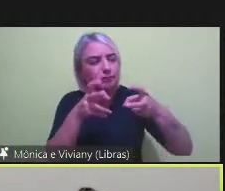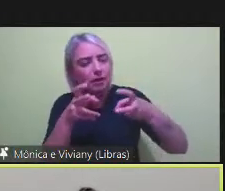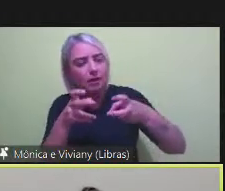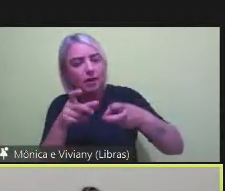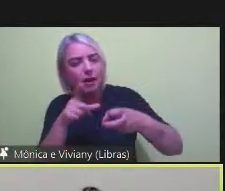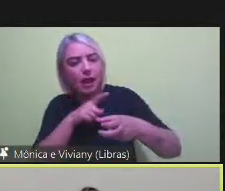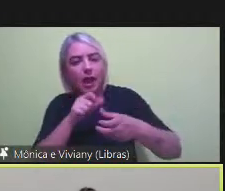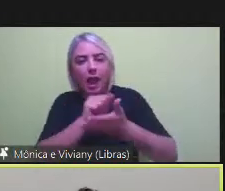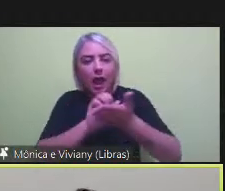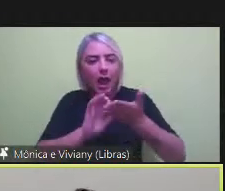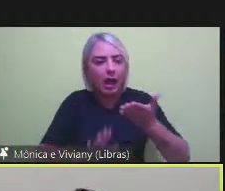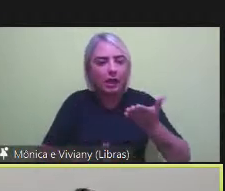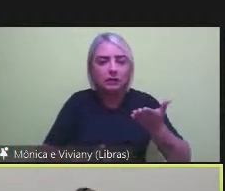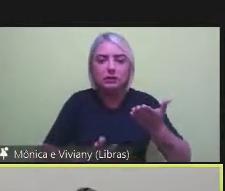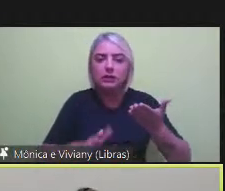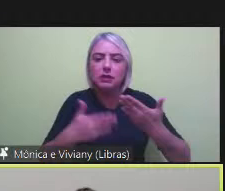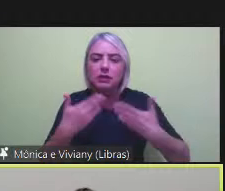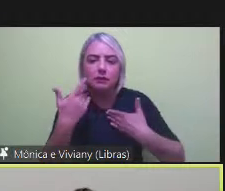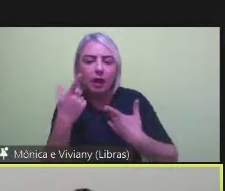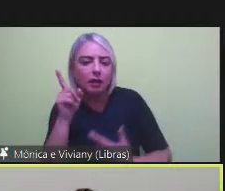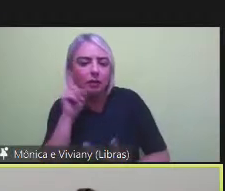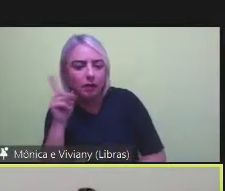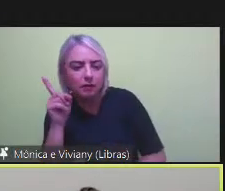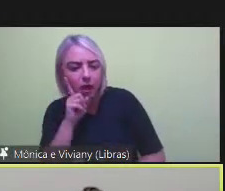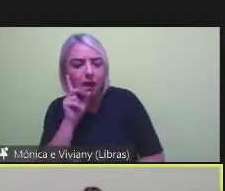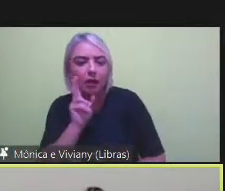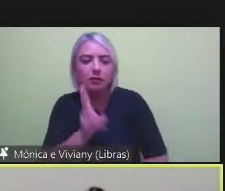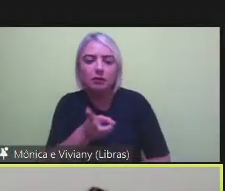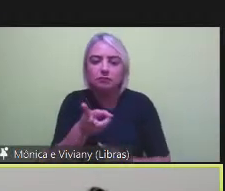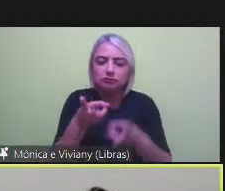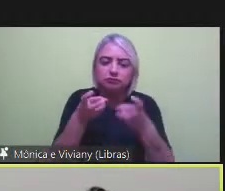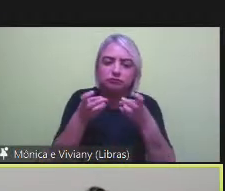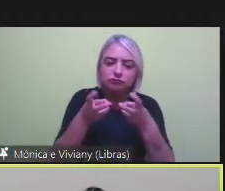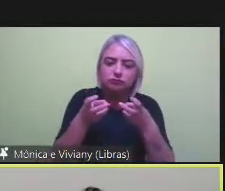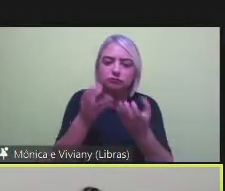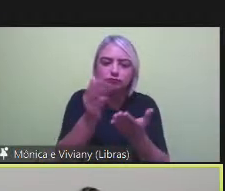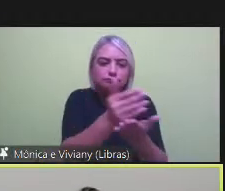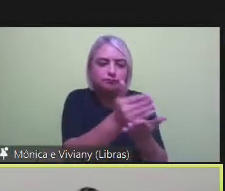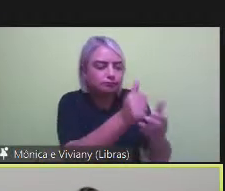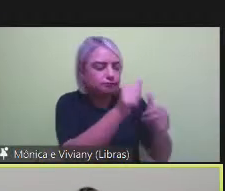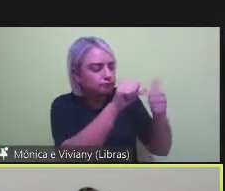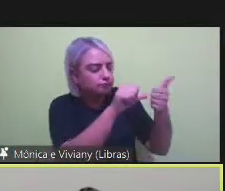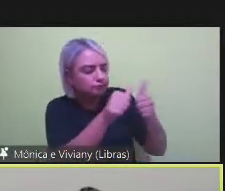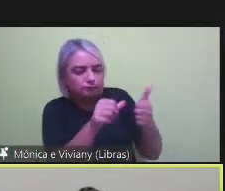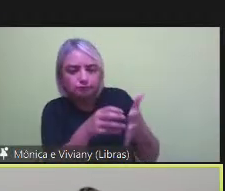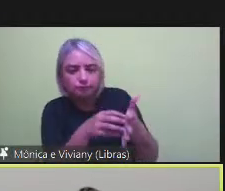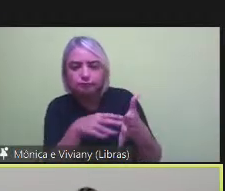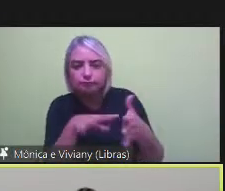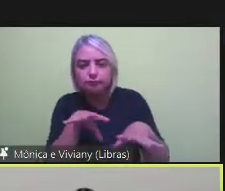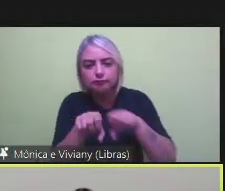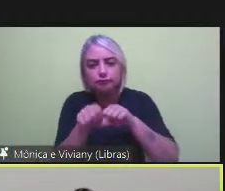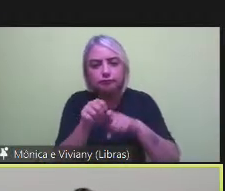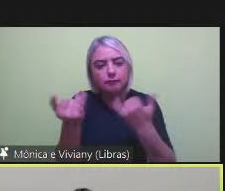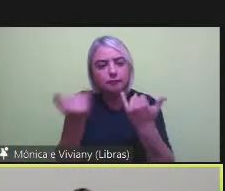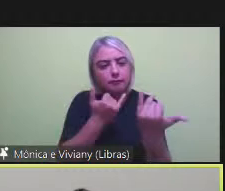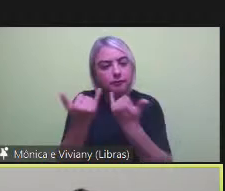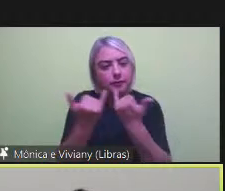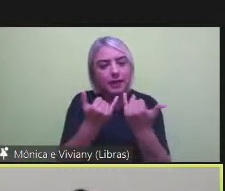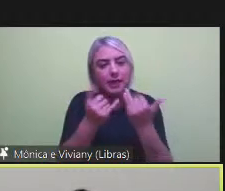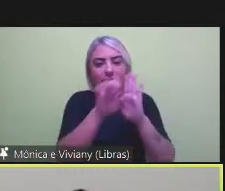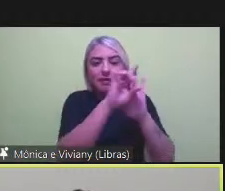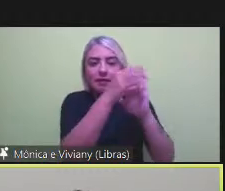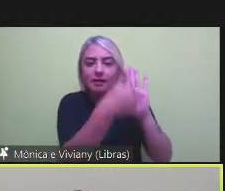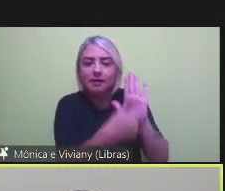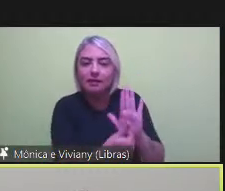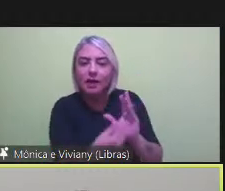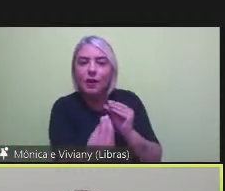we understand that is about continuous activities, observation, how is the database of information